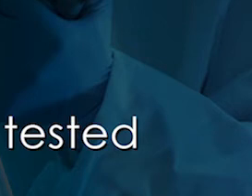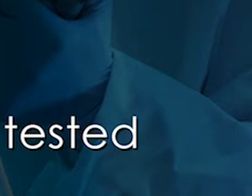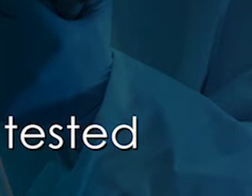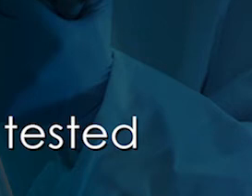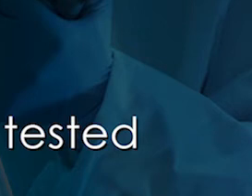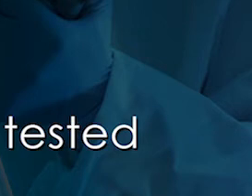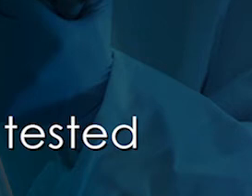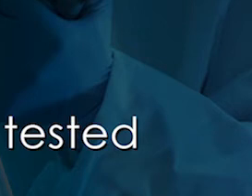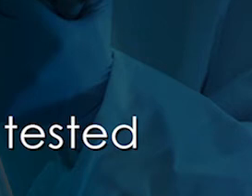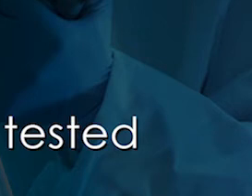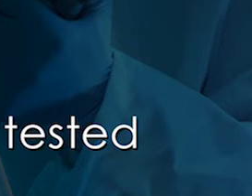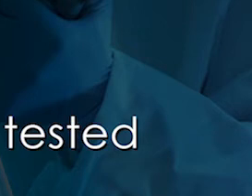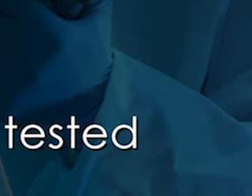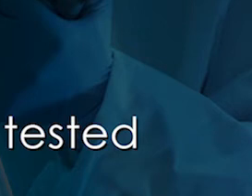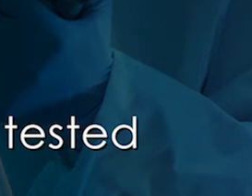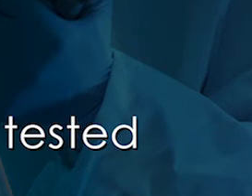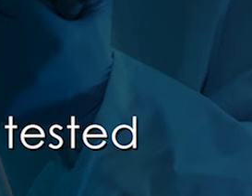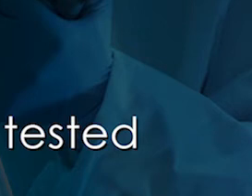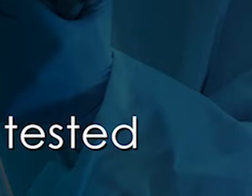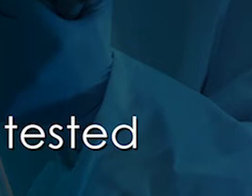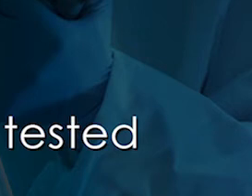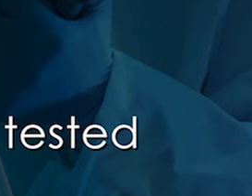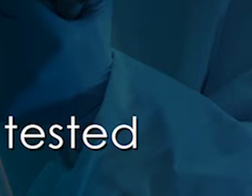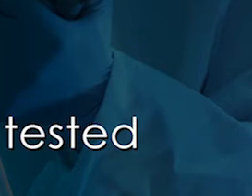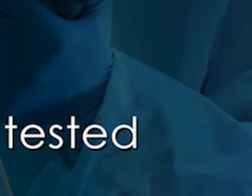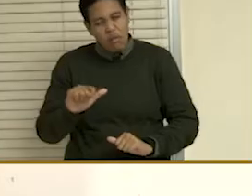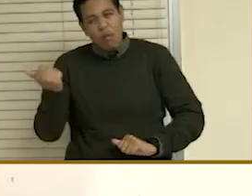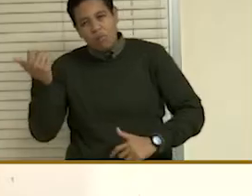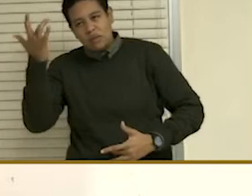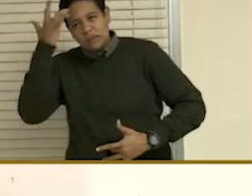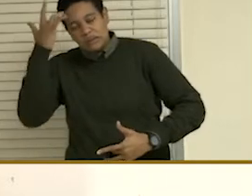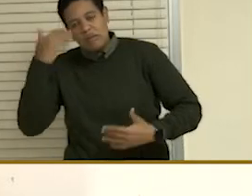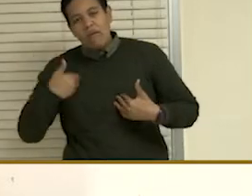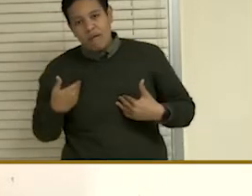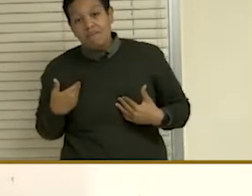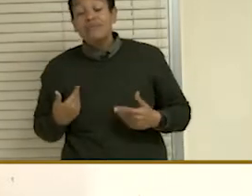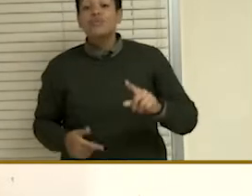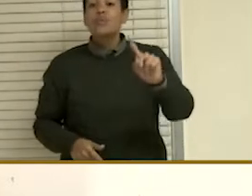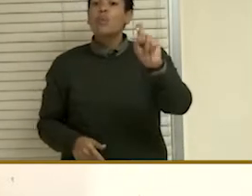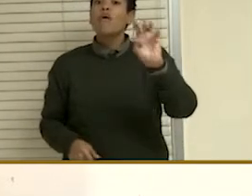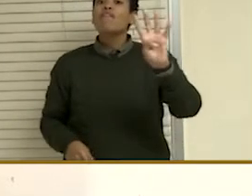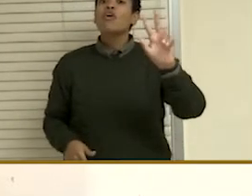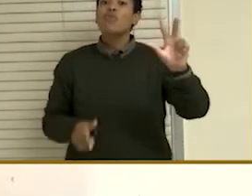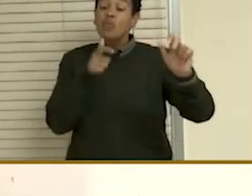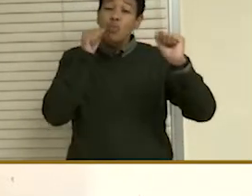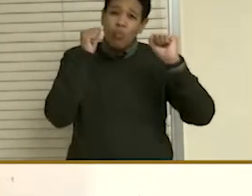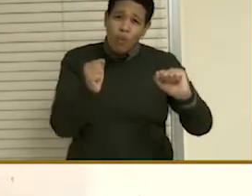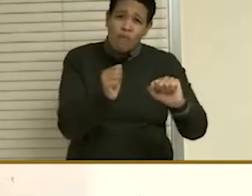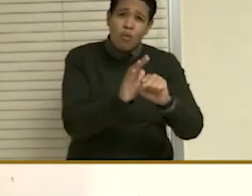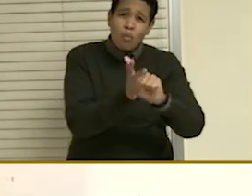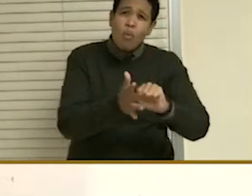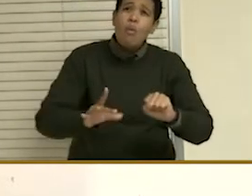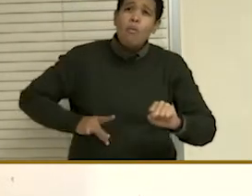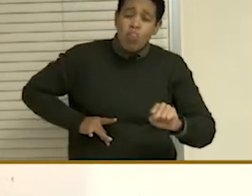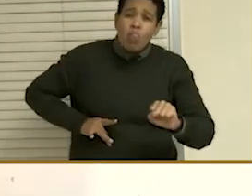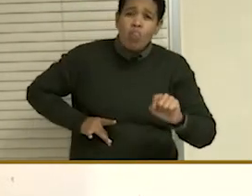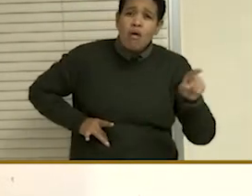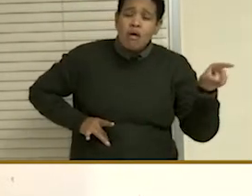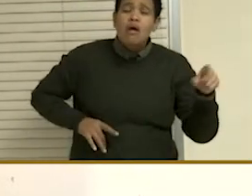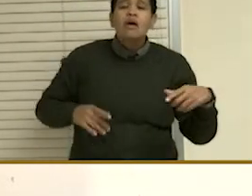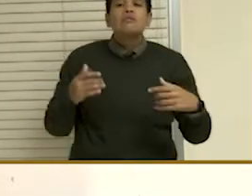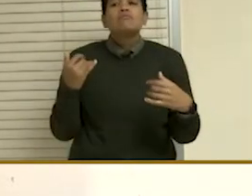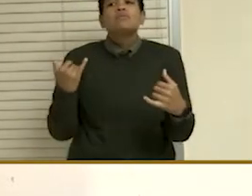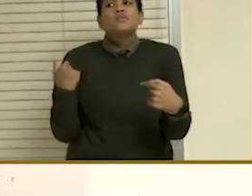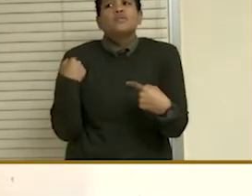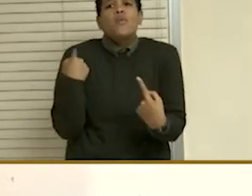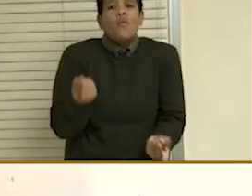,281 are confirmed negative cases. Of the 143 confirmed cases, to